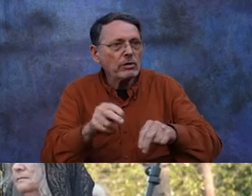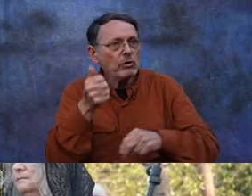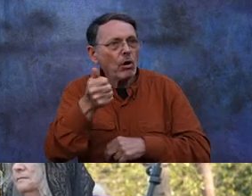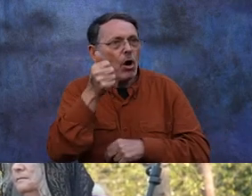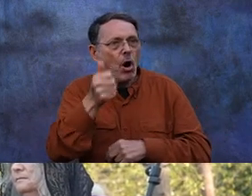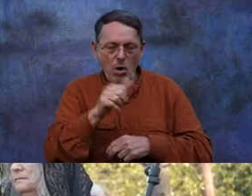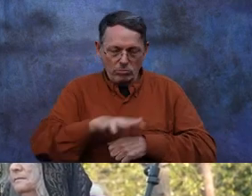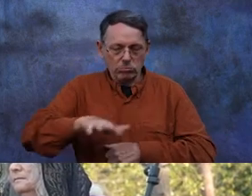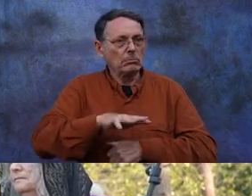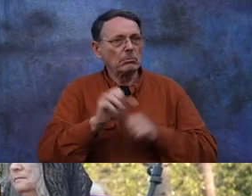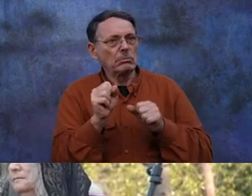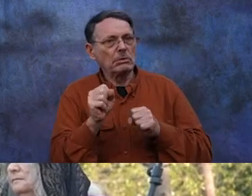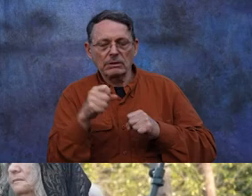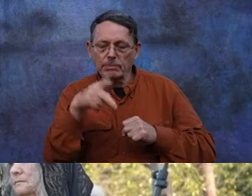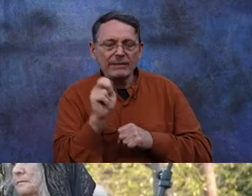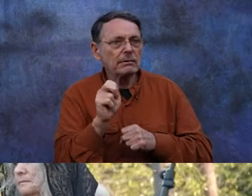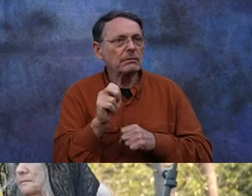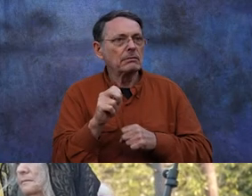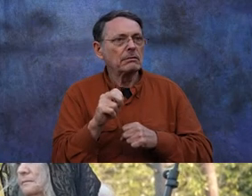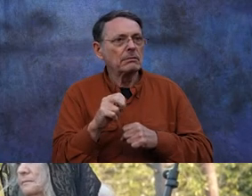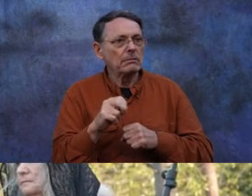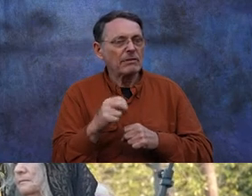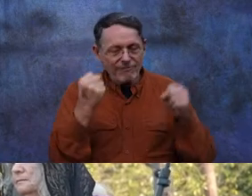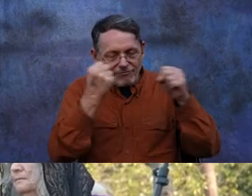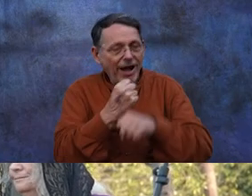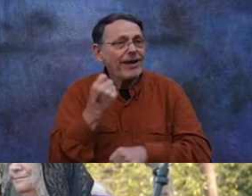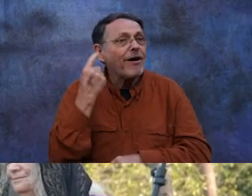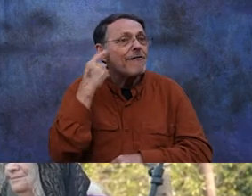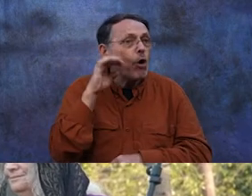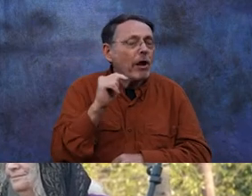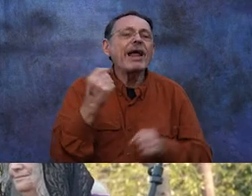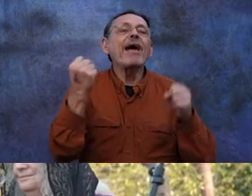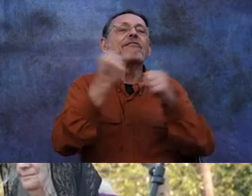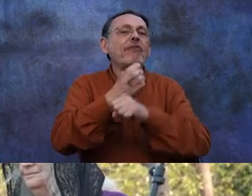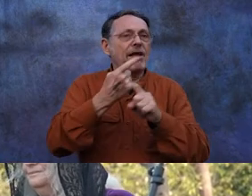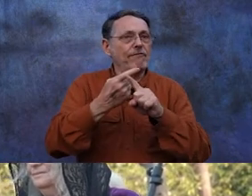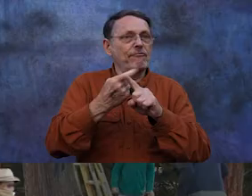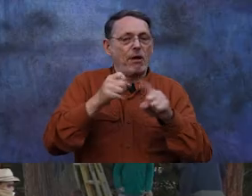Fight for it, but more than that, fight from it.